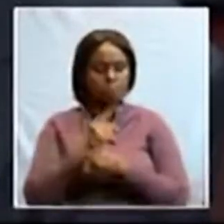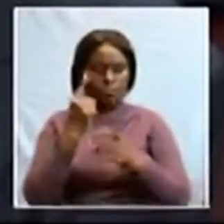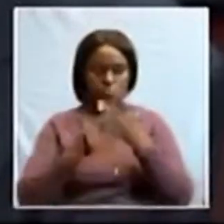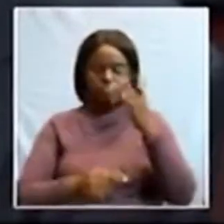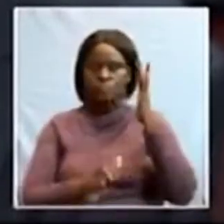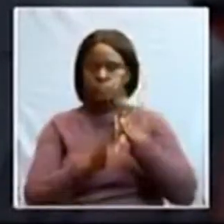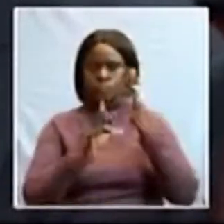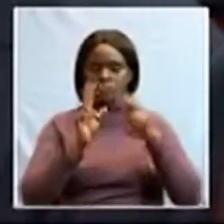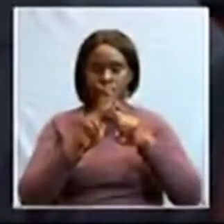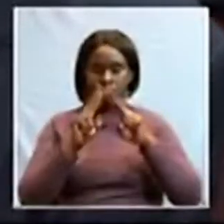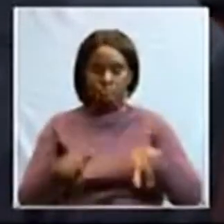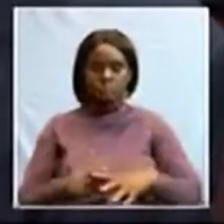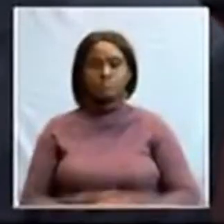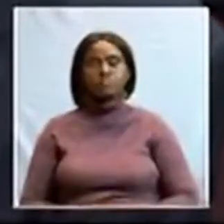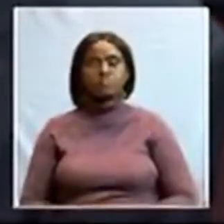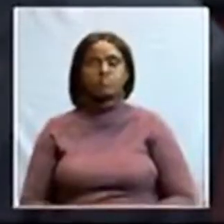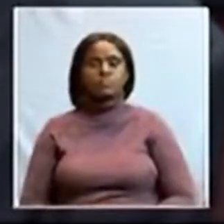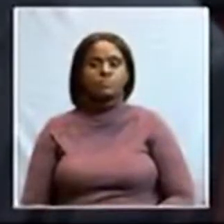vice chair.